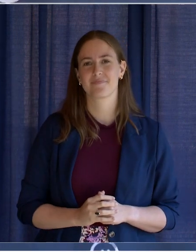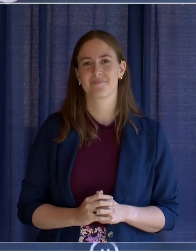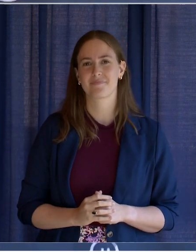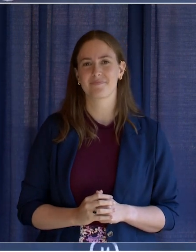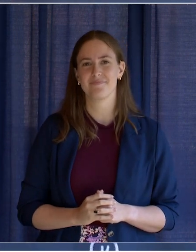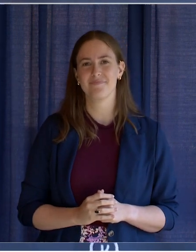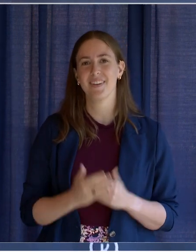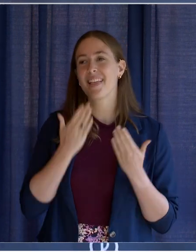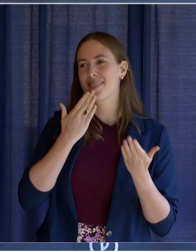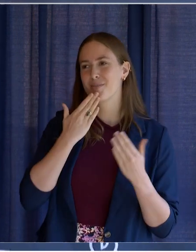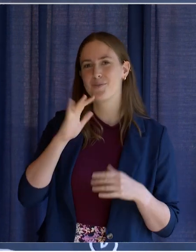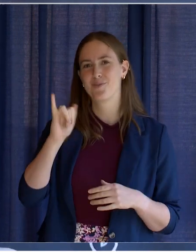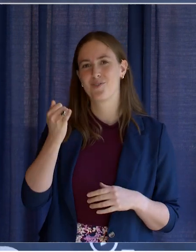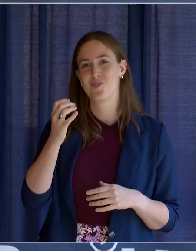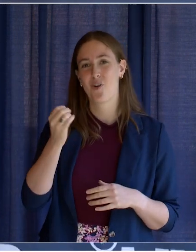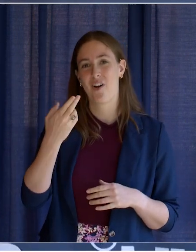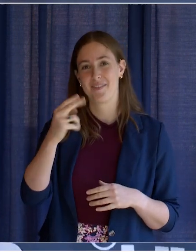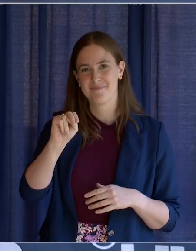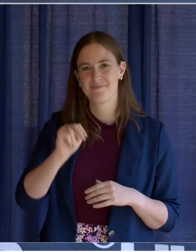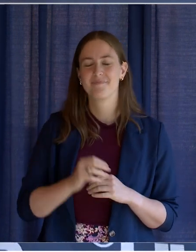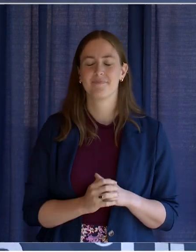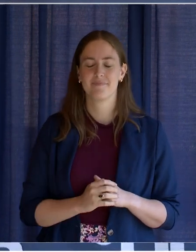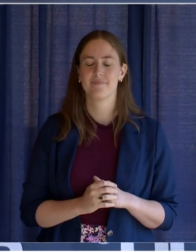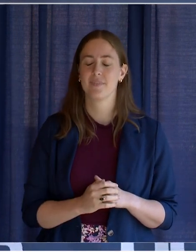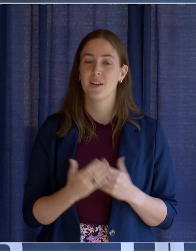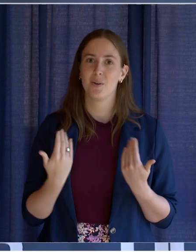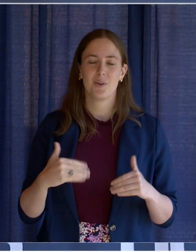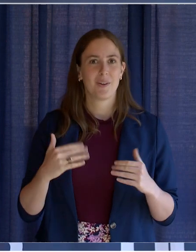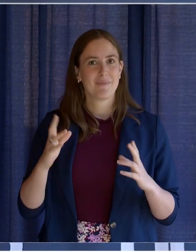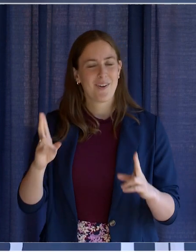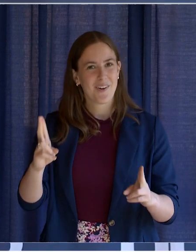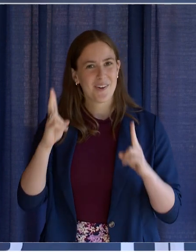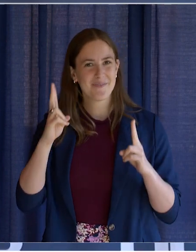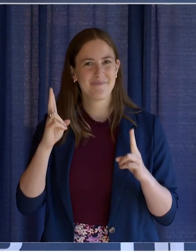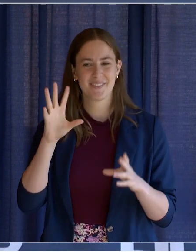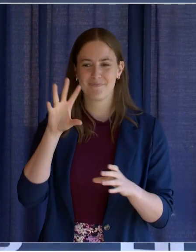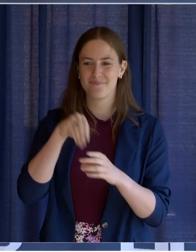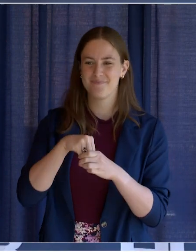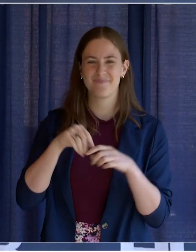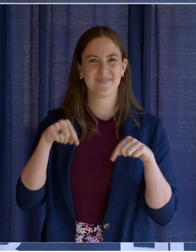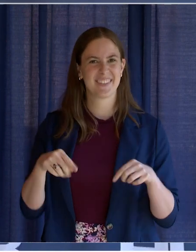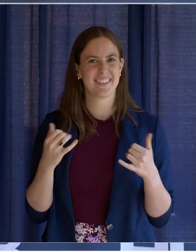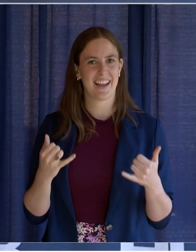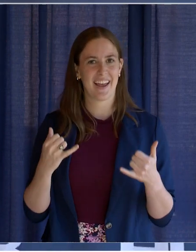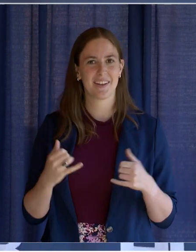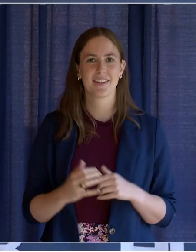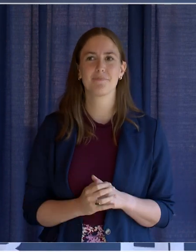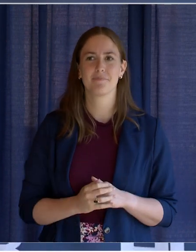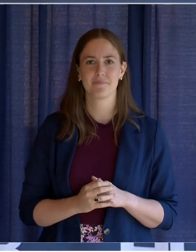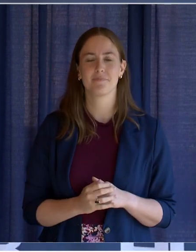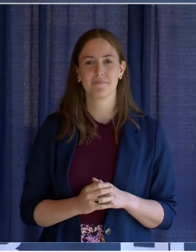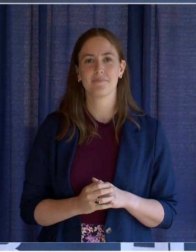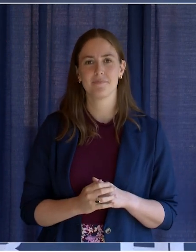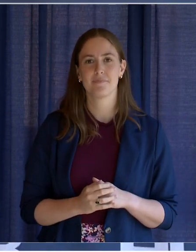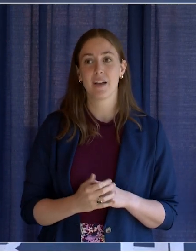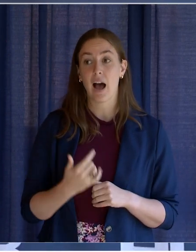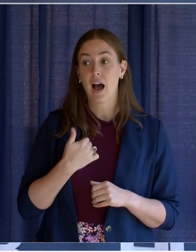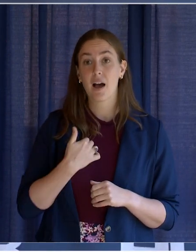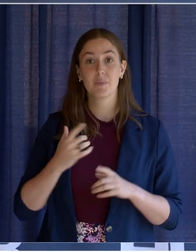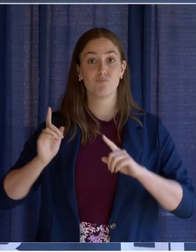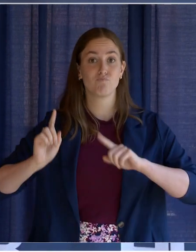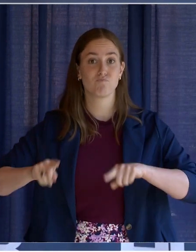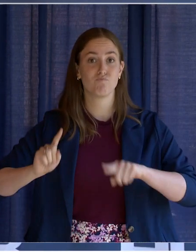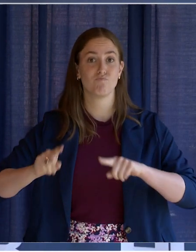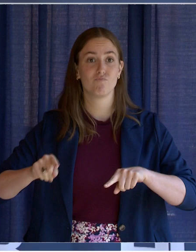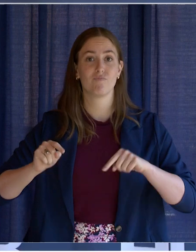Thanks, John. It is such an honor to be participating in this today. I've been coming into this space since we had our soft